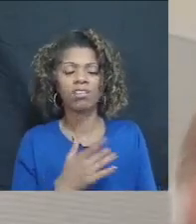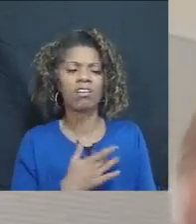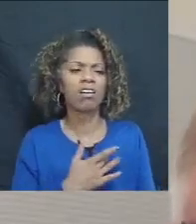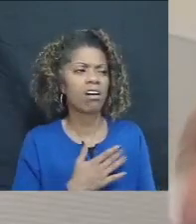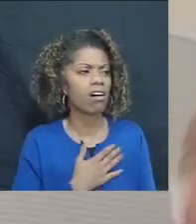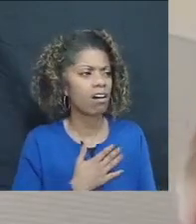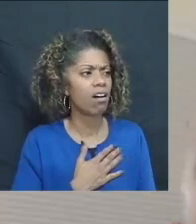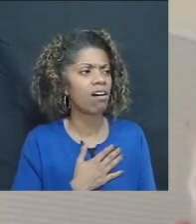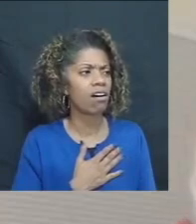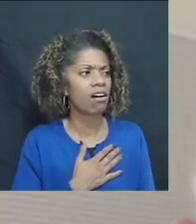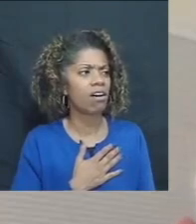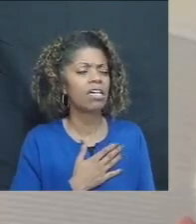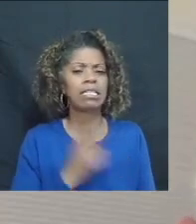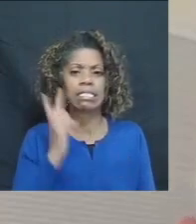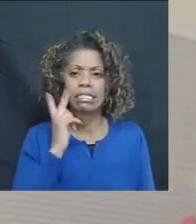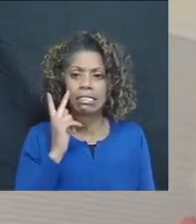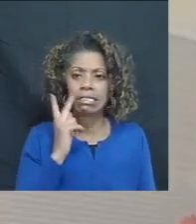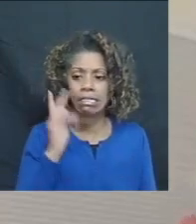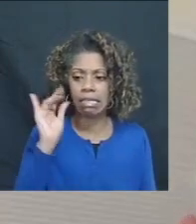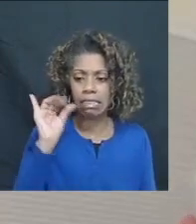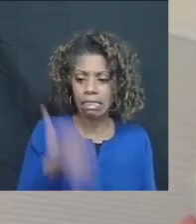support.